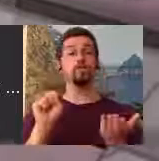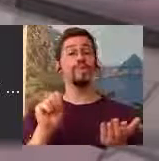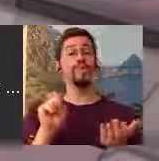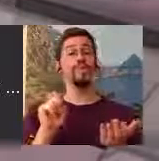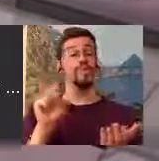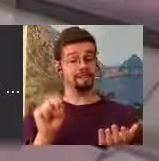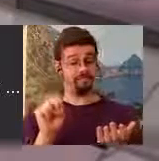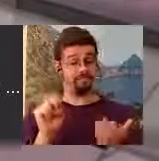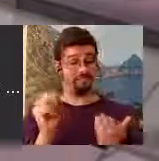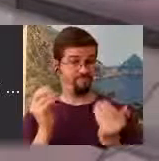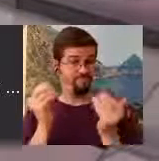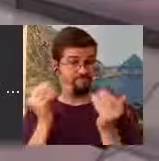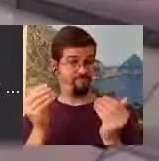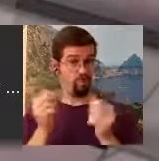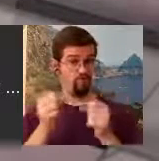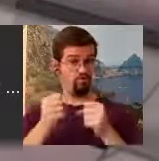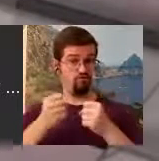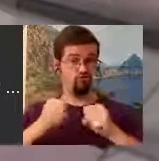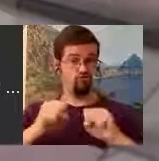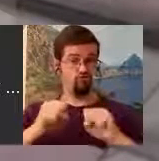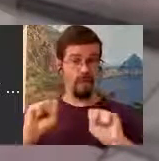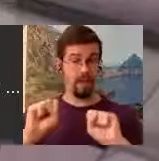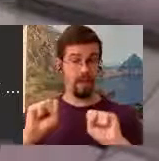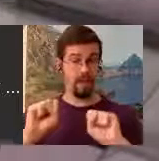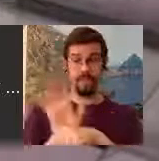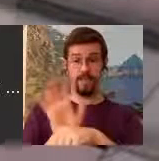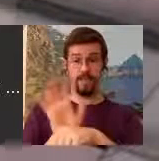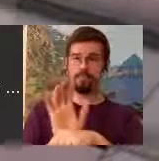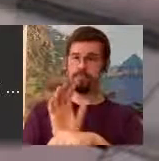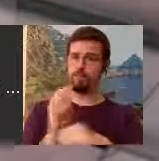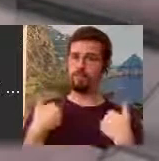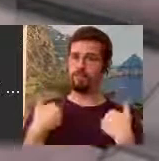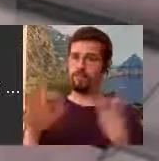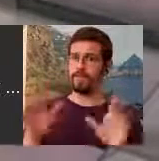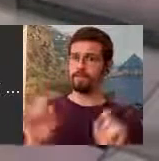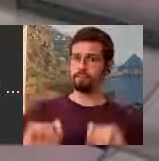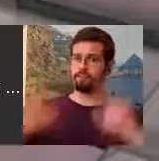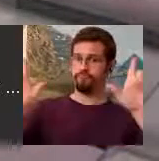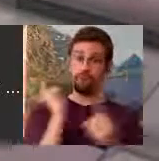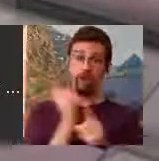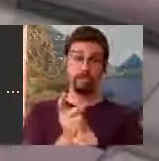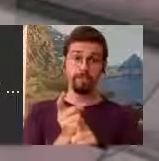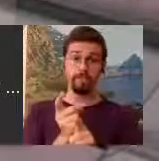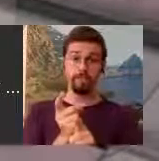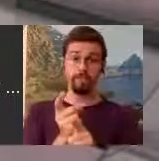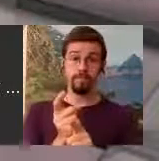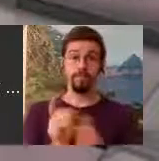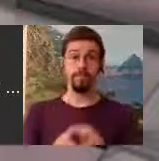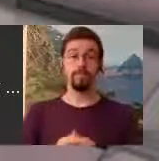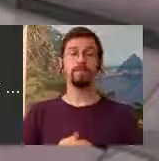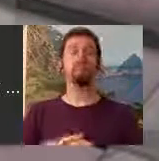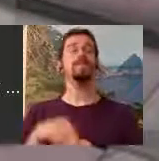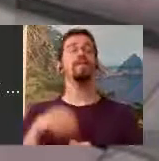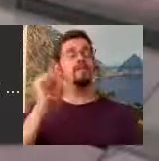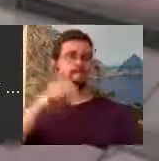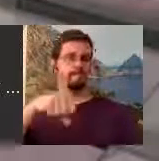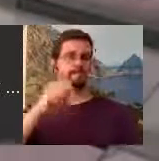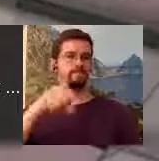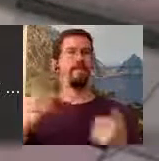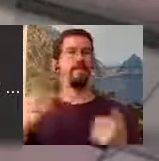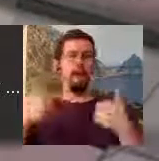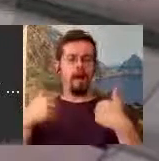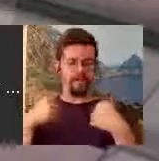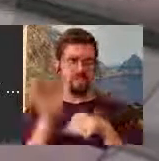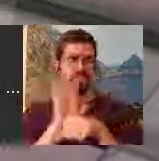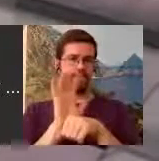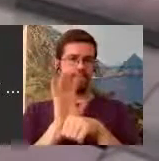the video? What should we do? You have something up right now, don't you? Yes, I have the video demo, I